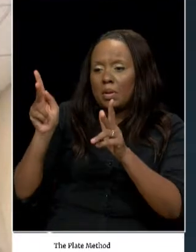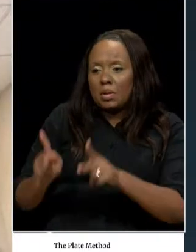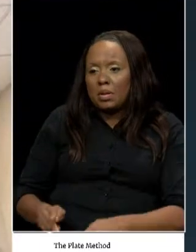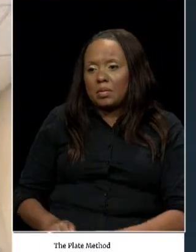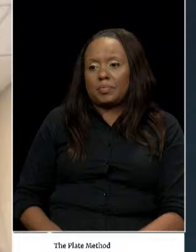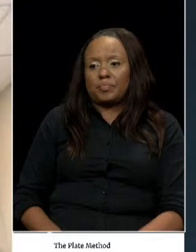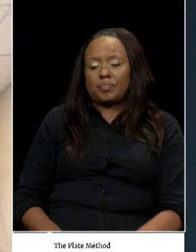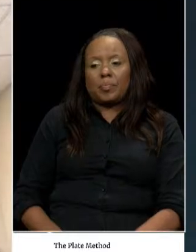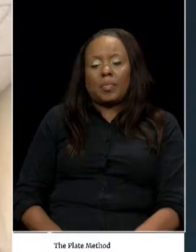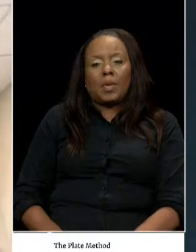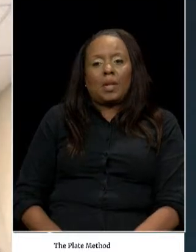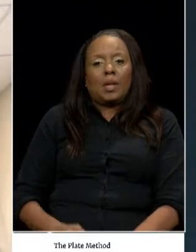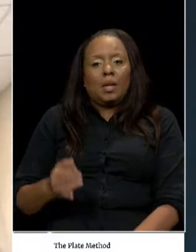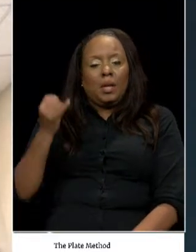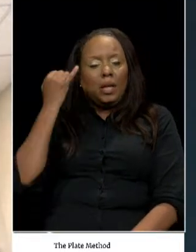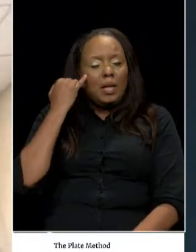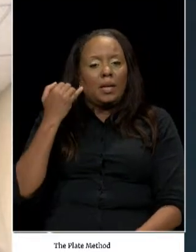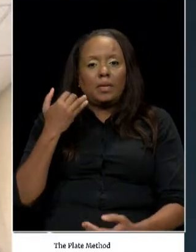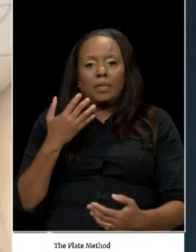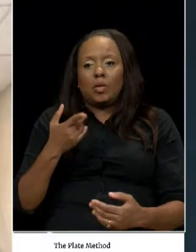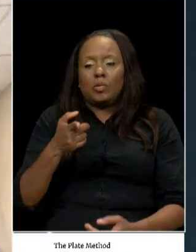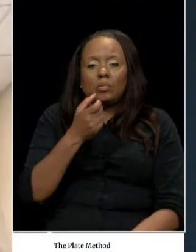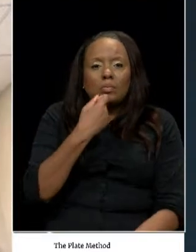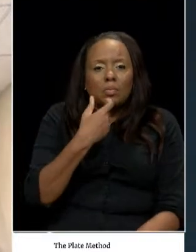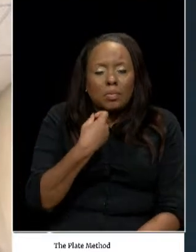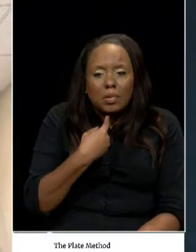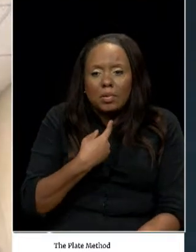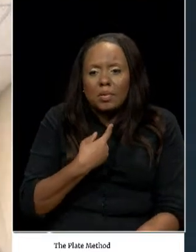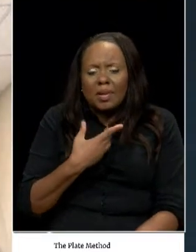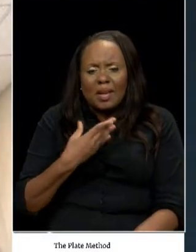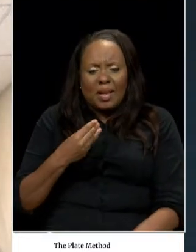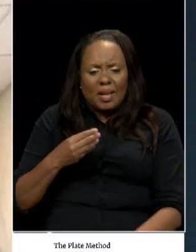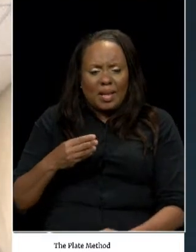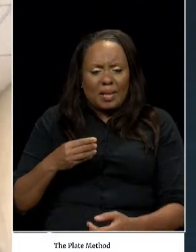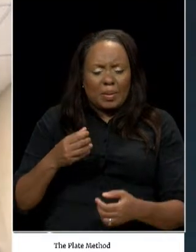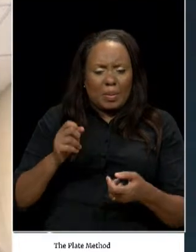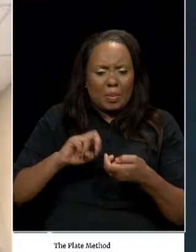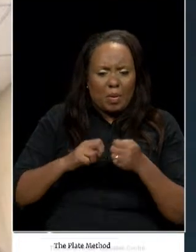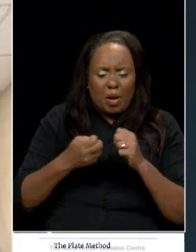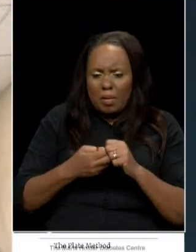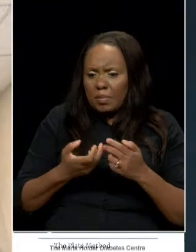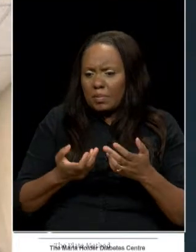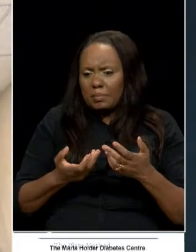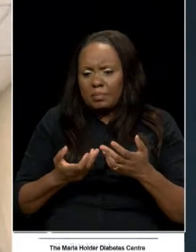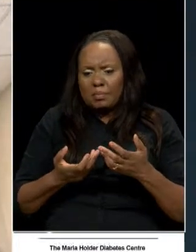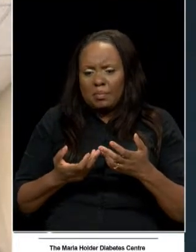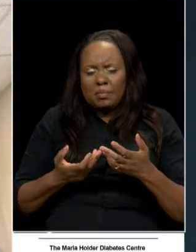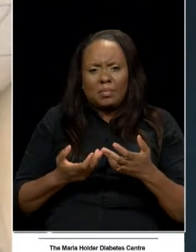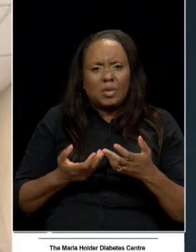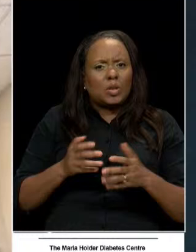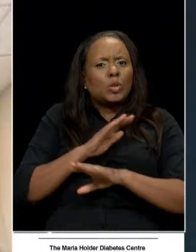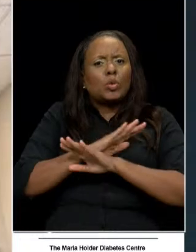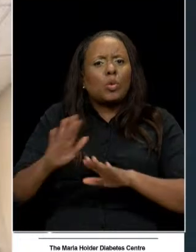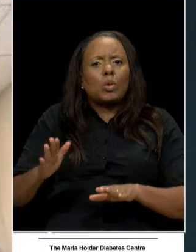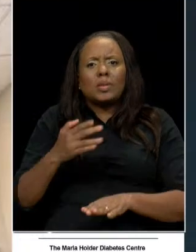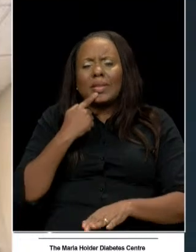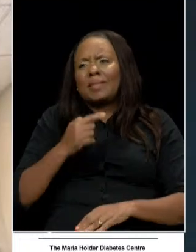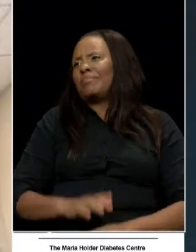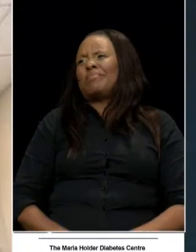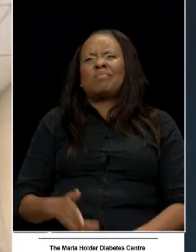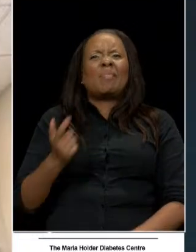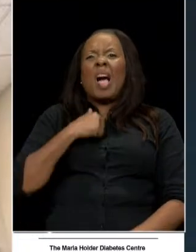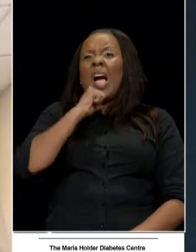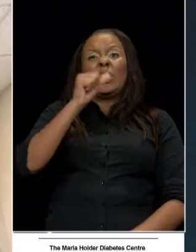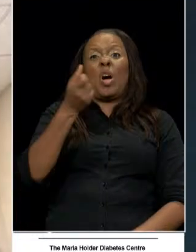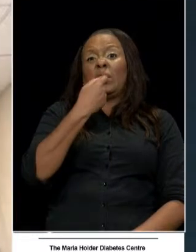your doctor doesn't know what they're talking about. You should really go back and have that conversation. Absolutely. And I think